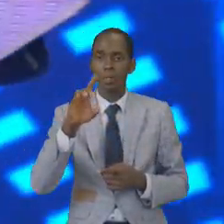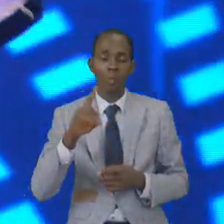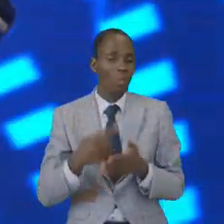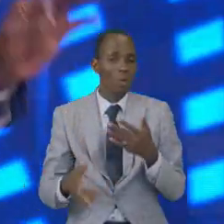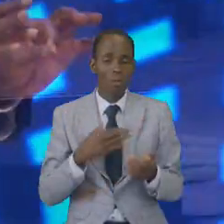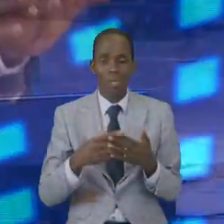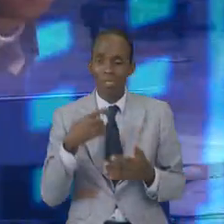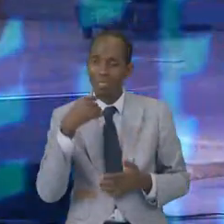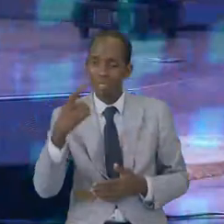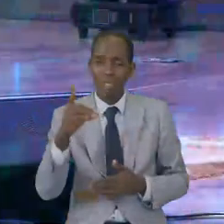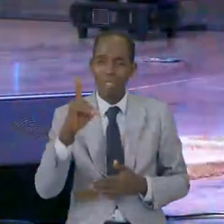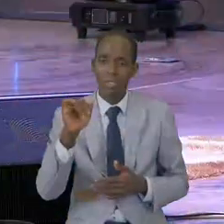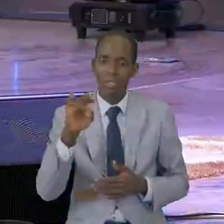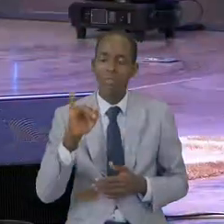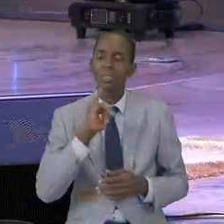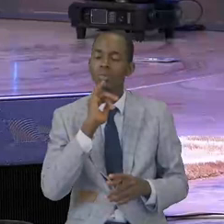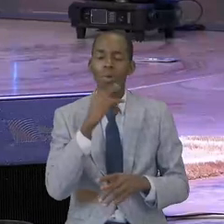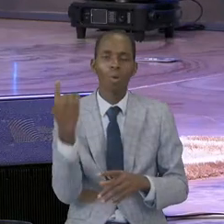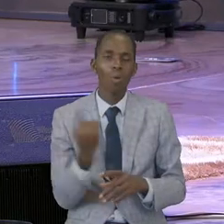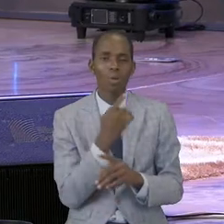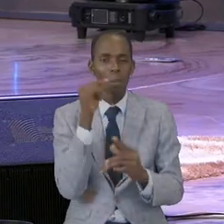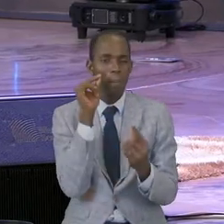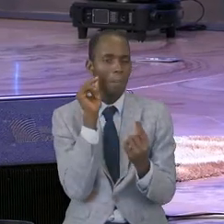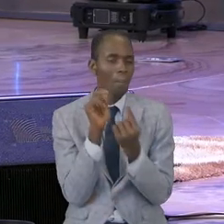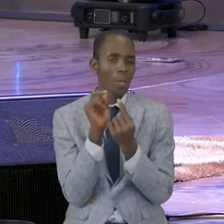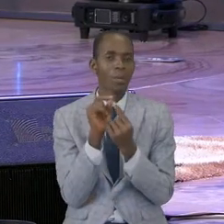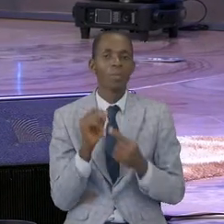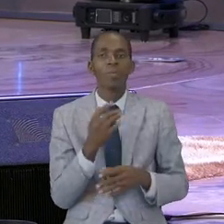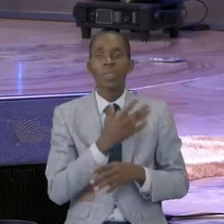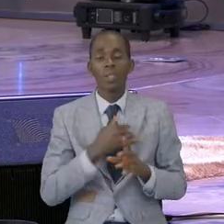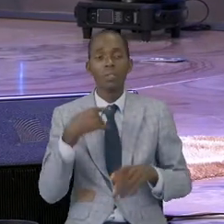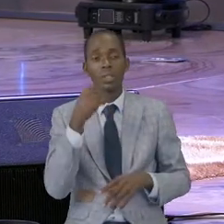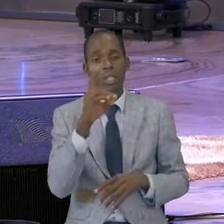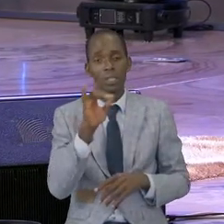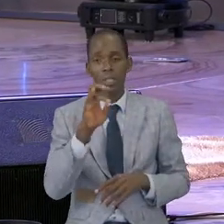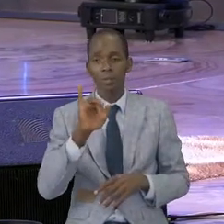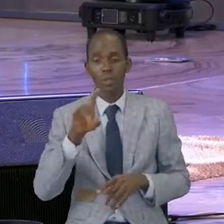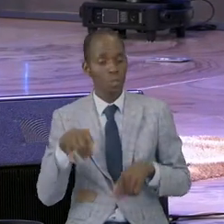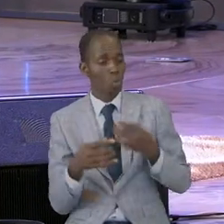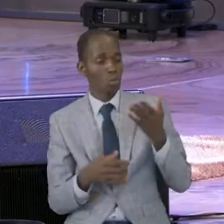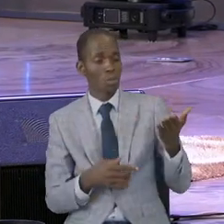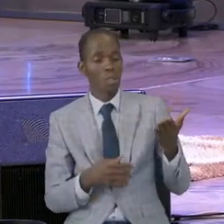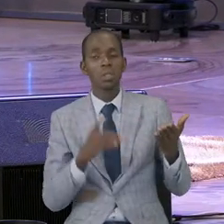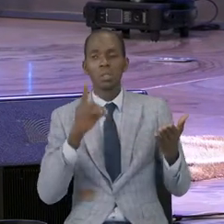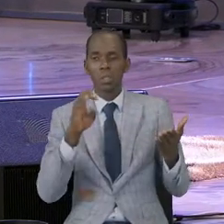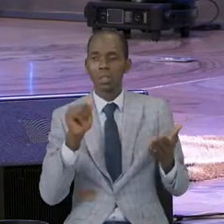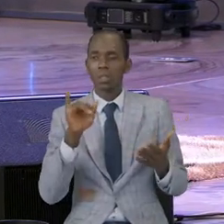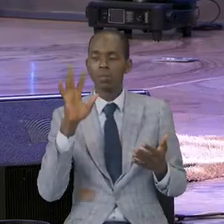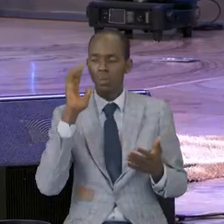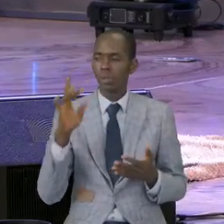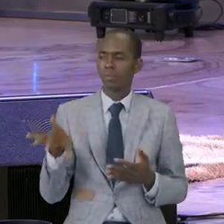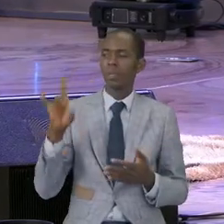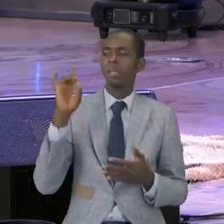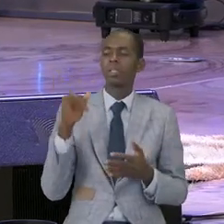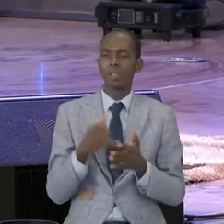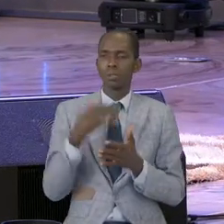was right on the point. And if he told David, don't go that way, David will realize that's good counsel.